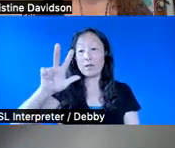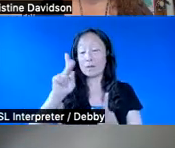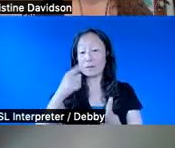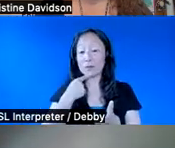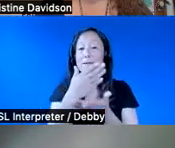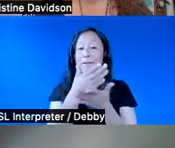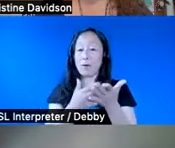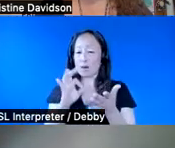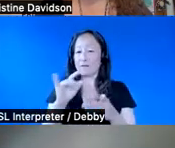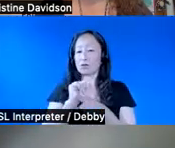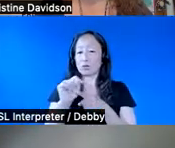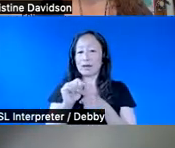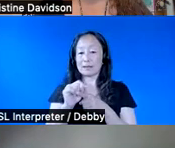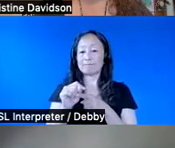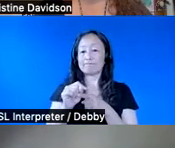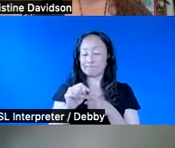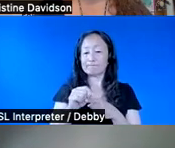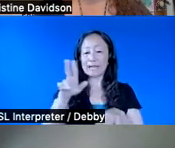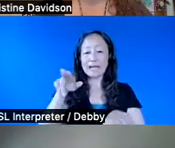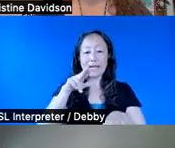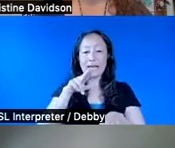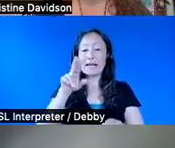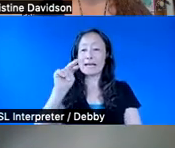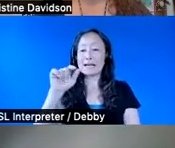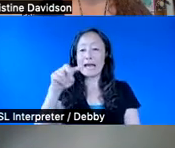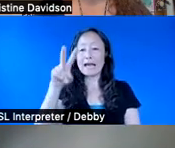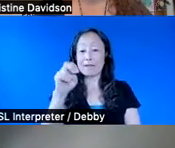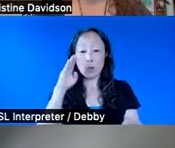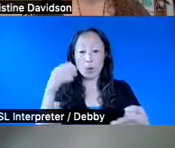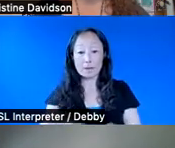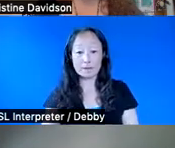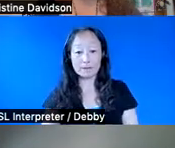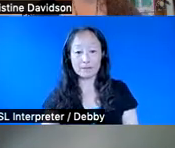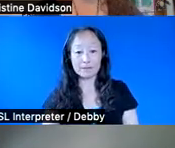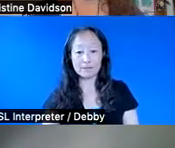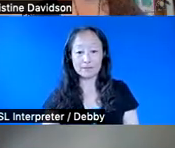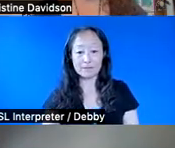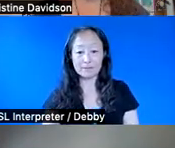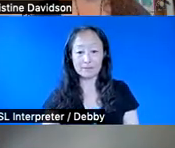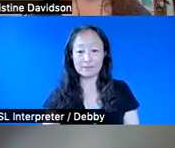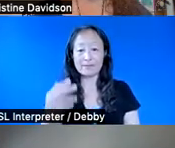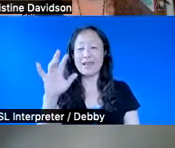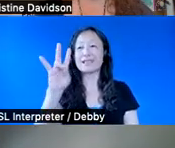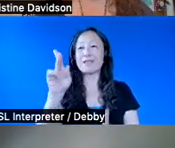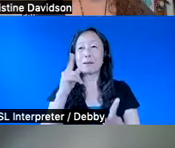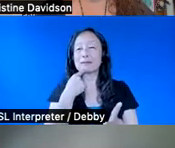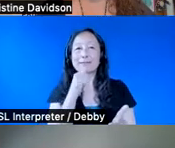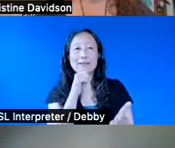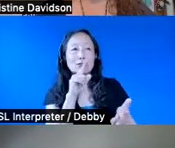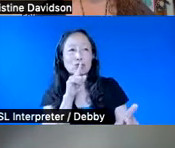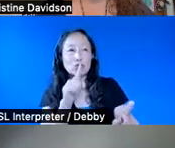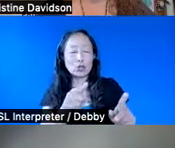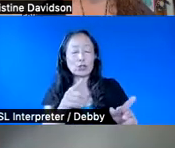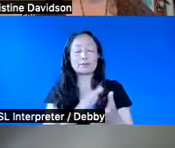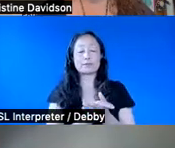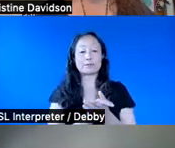there's no right or wrong here. This is just, you know, for us to get a little bit of feel for the experience